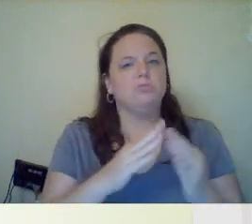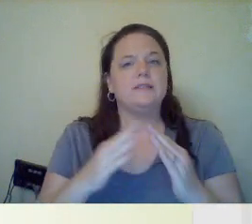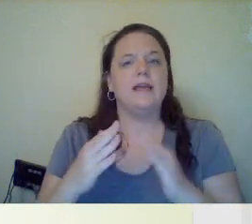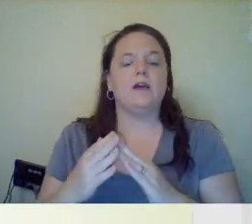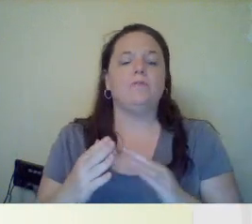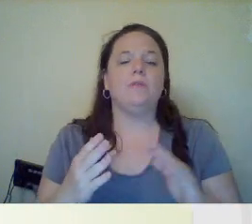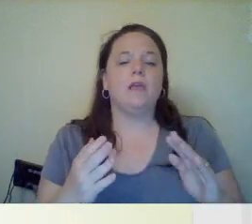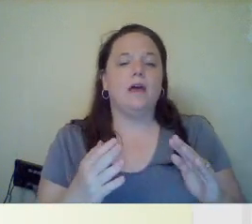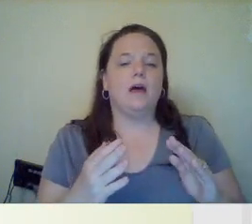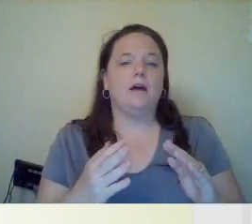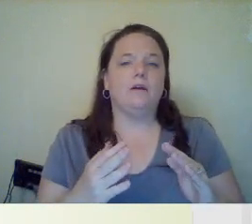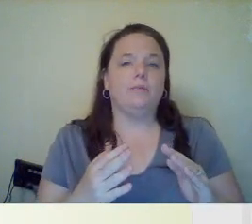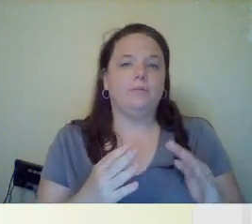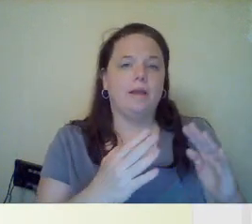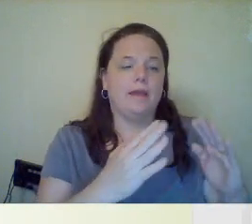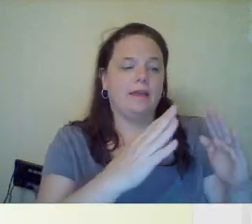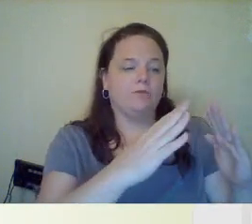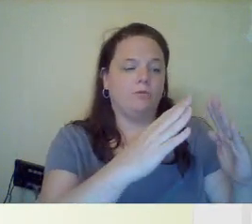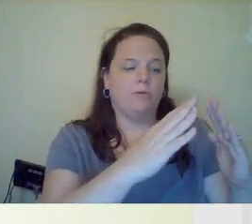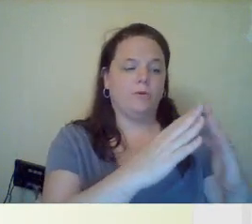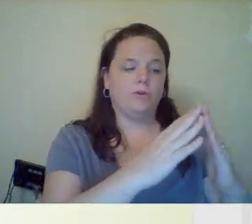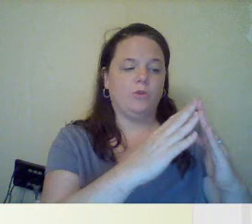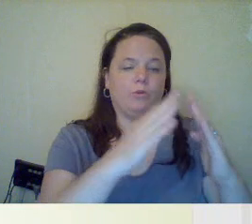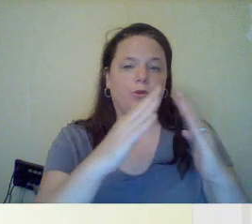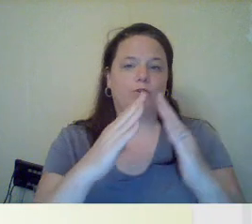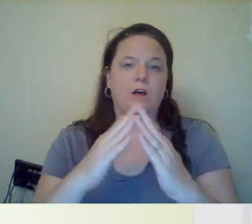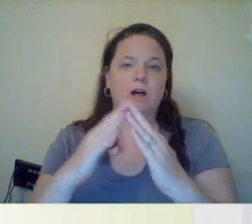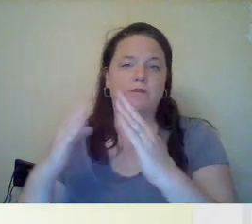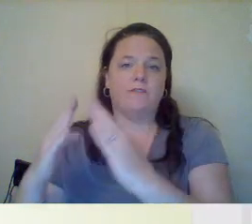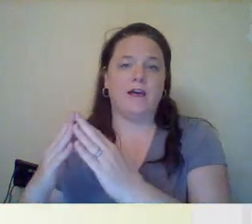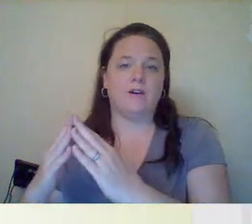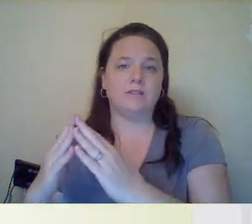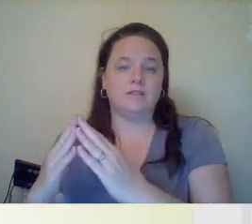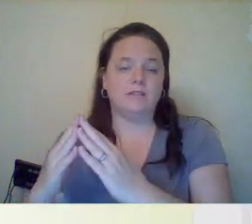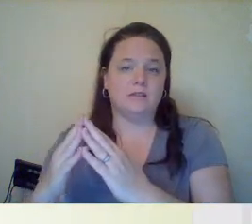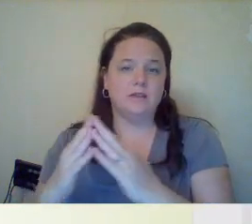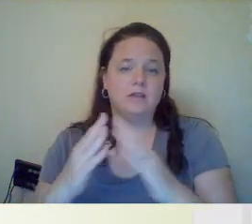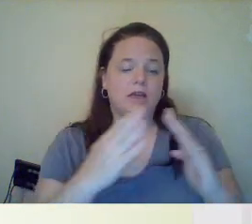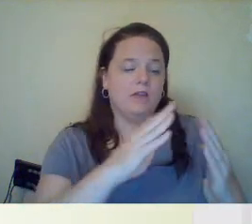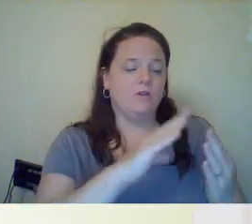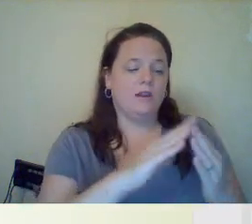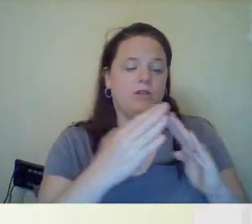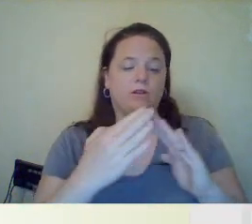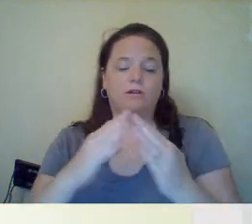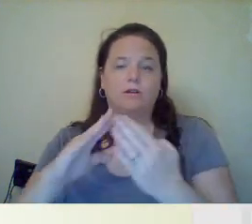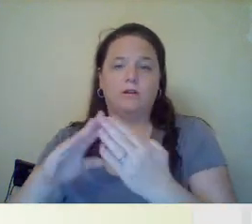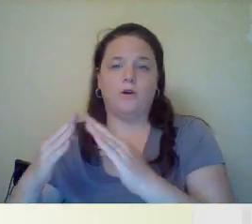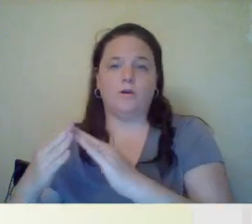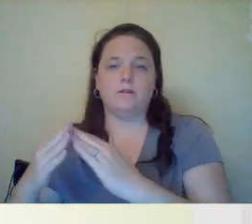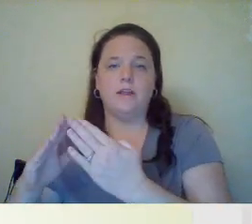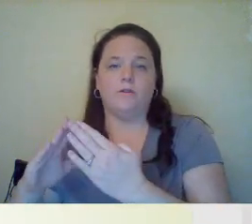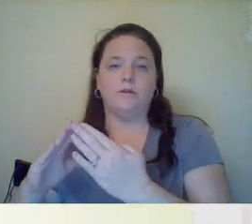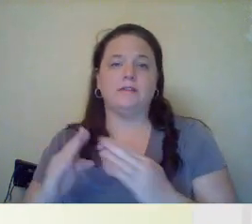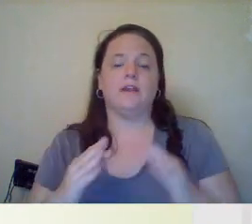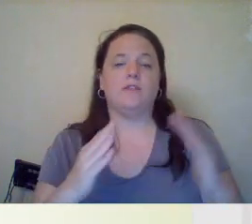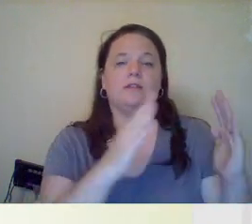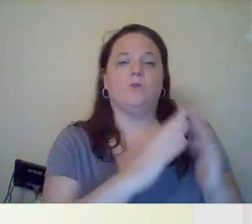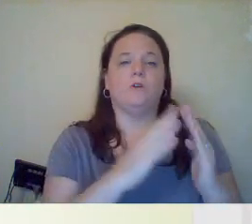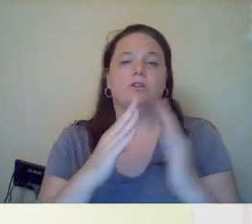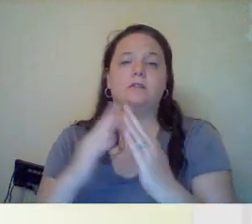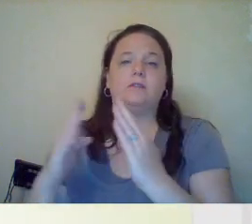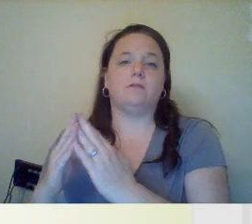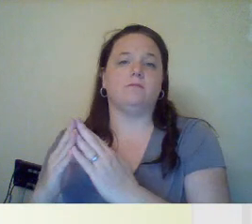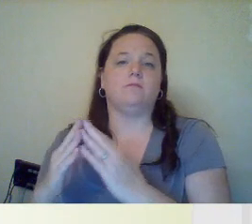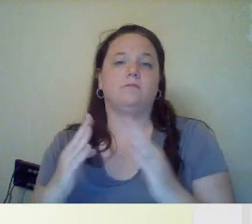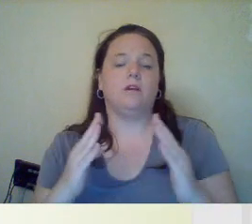it's a town. And remember, we're doing the rooftops of houses. And you can either kind of rotate your wrist like this